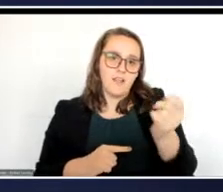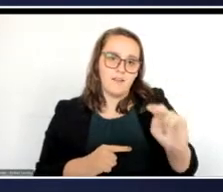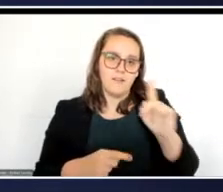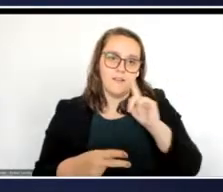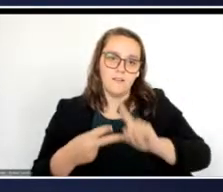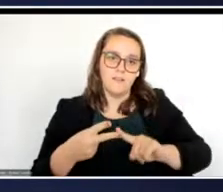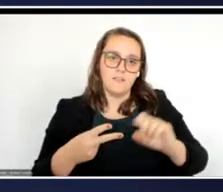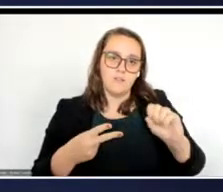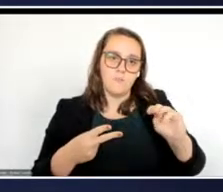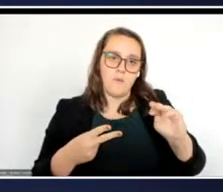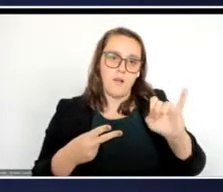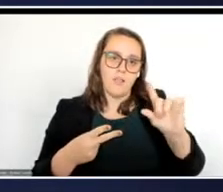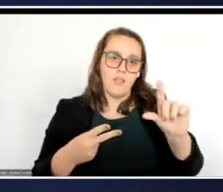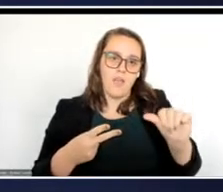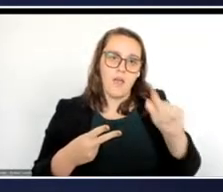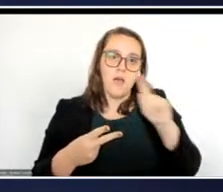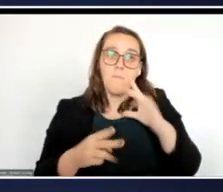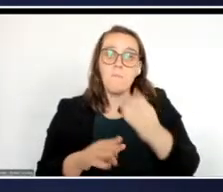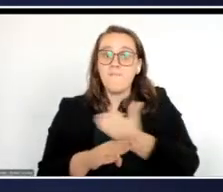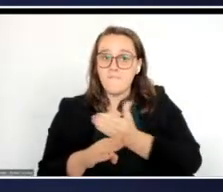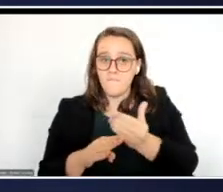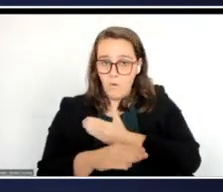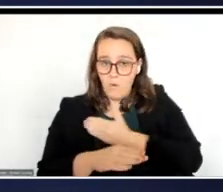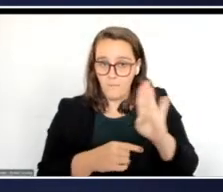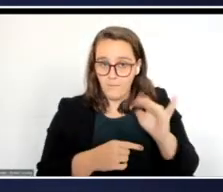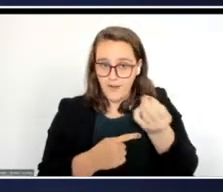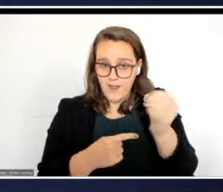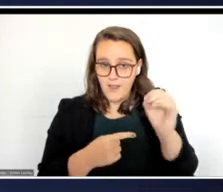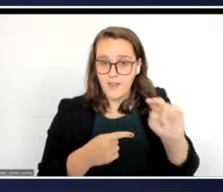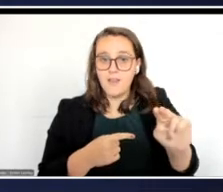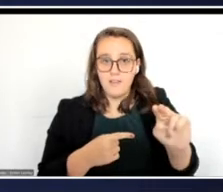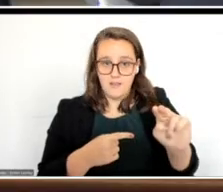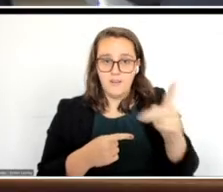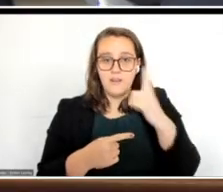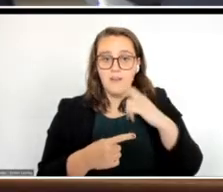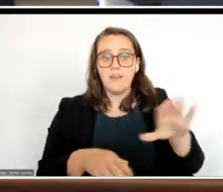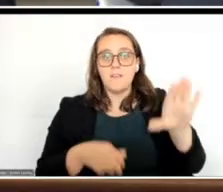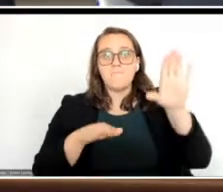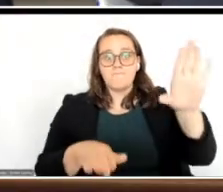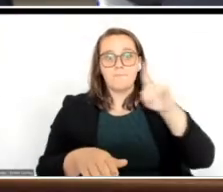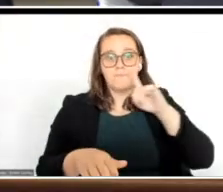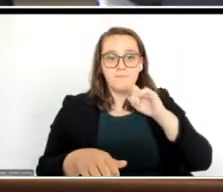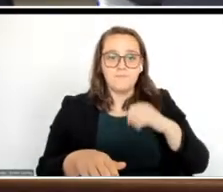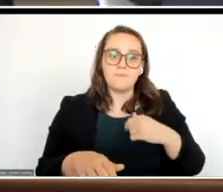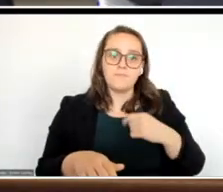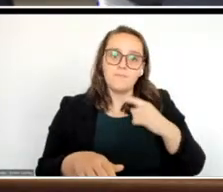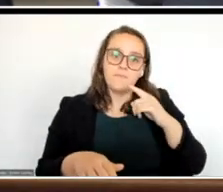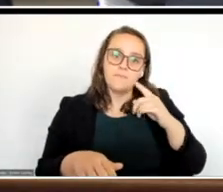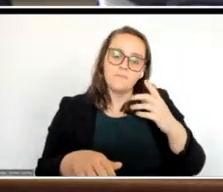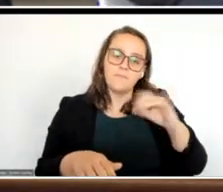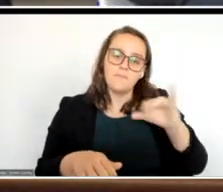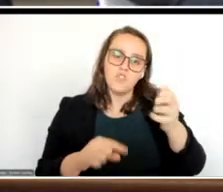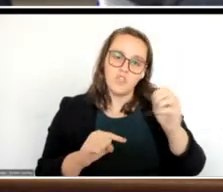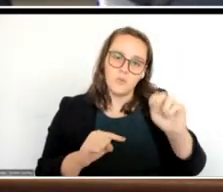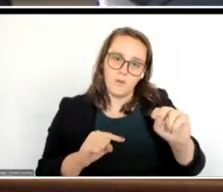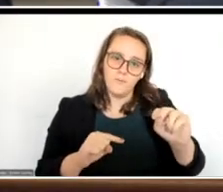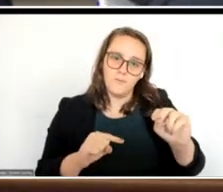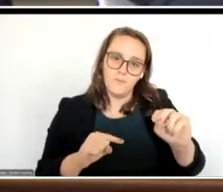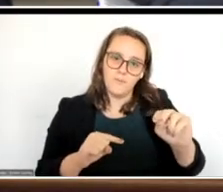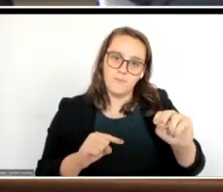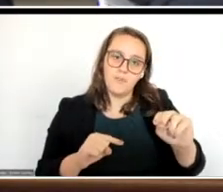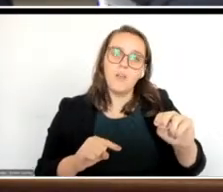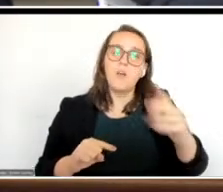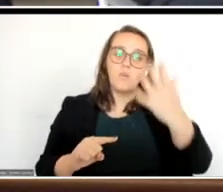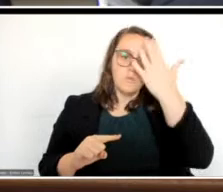on January 20th. As you watch these clips, recall that General Keith Kellogg was the National Security Advisor to the